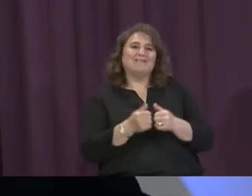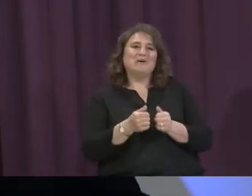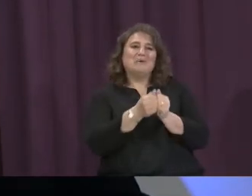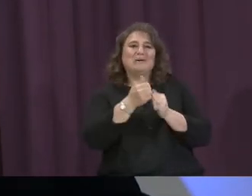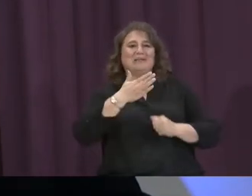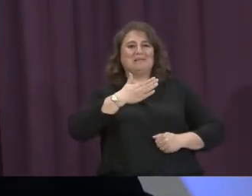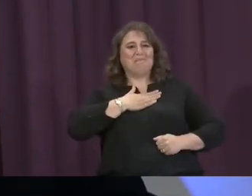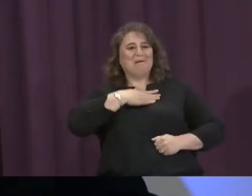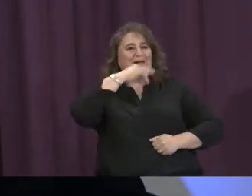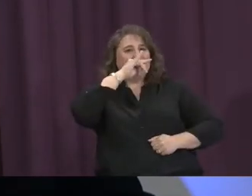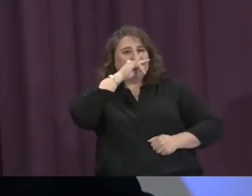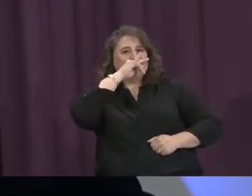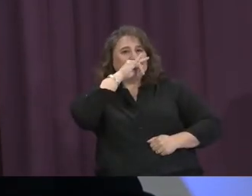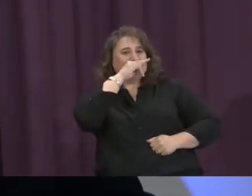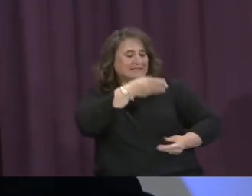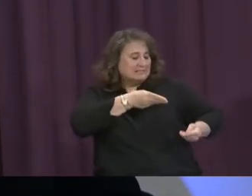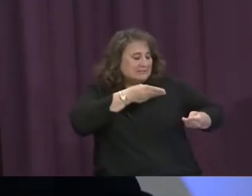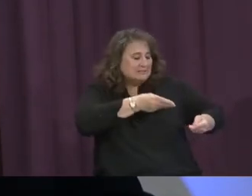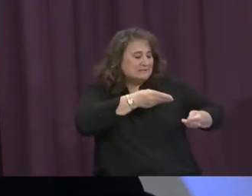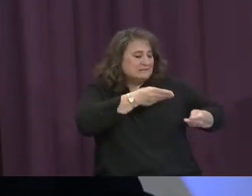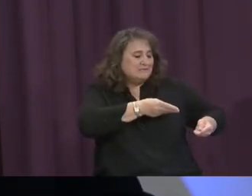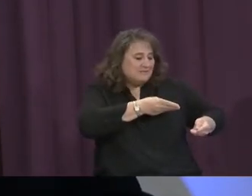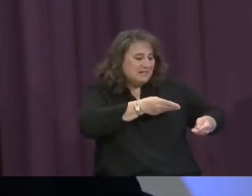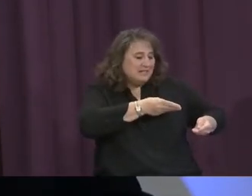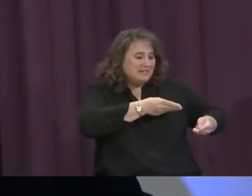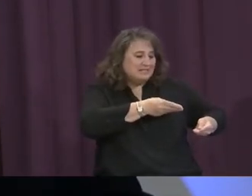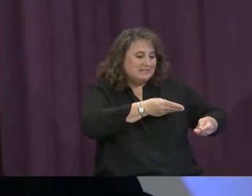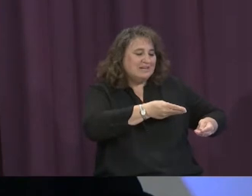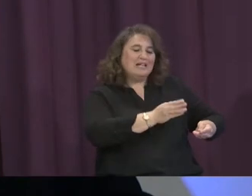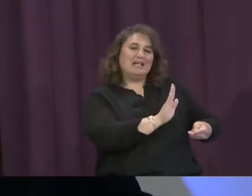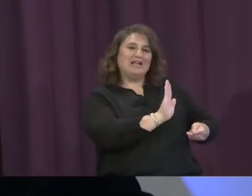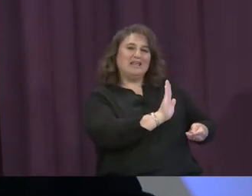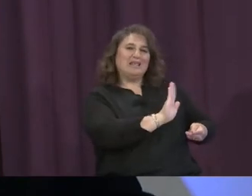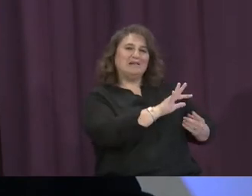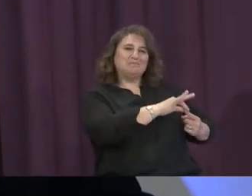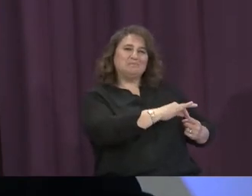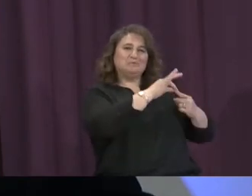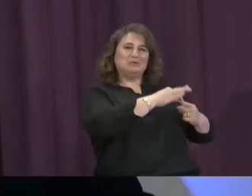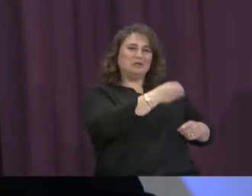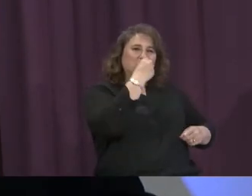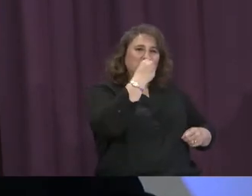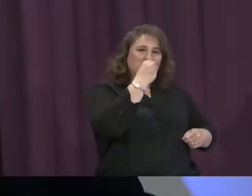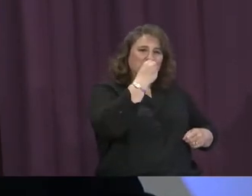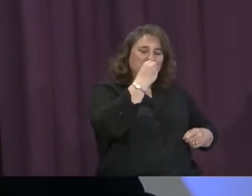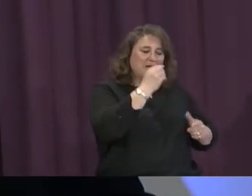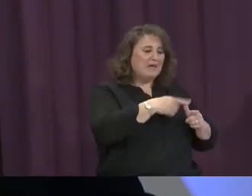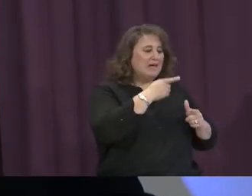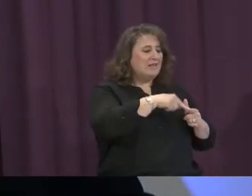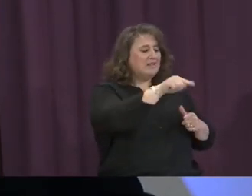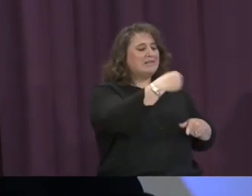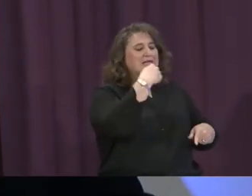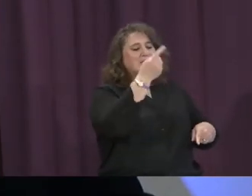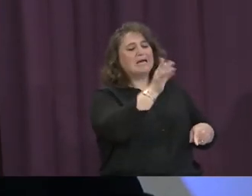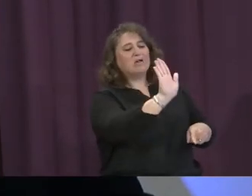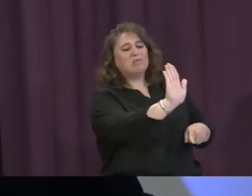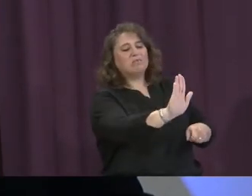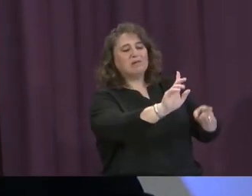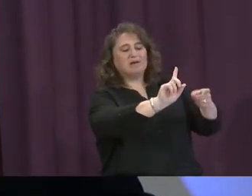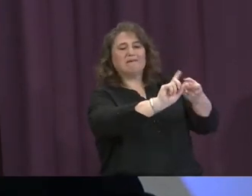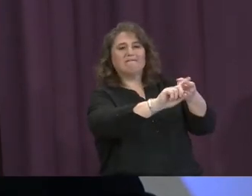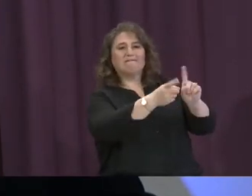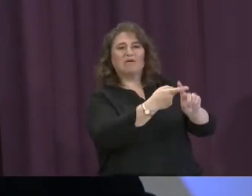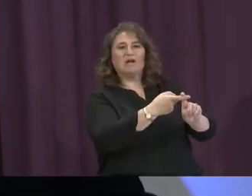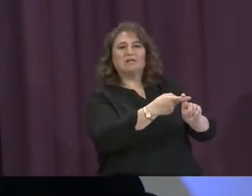my children. And they share it with their friends and things like that. So I just think for me,